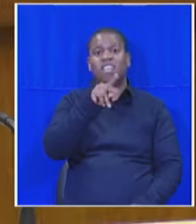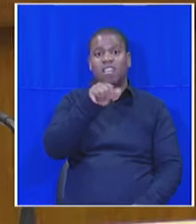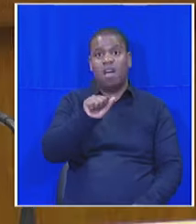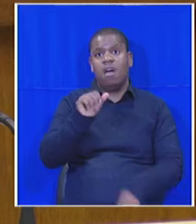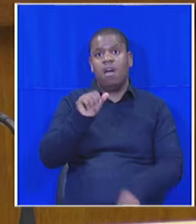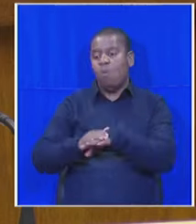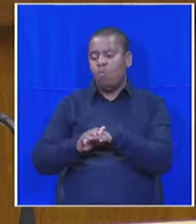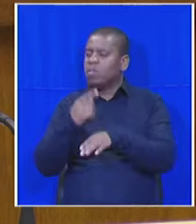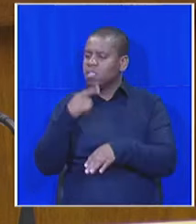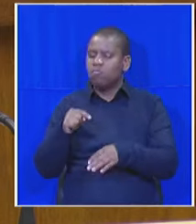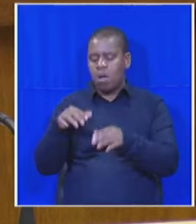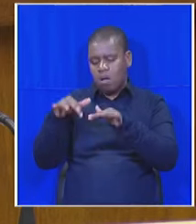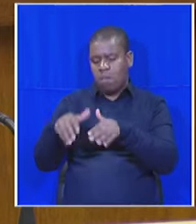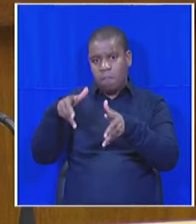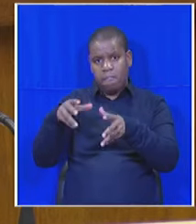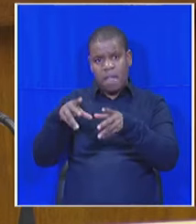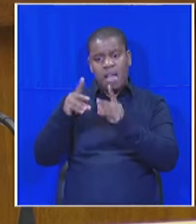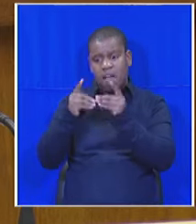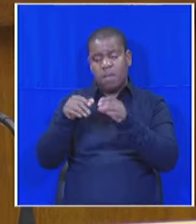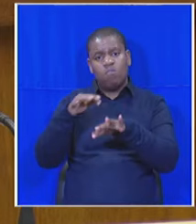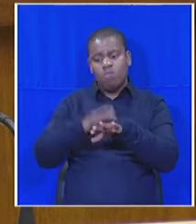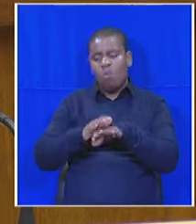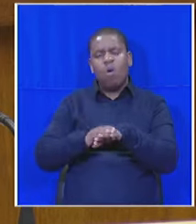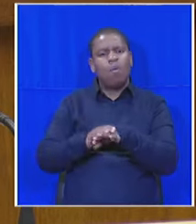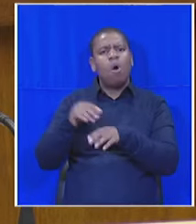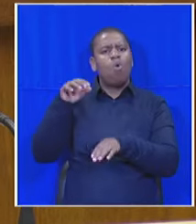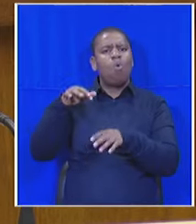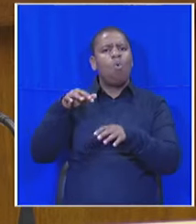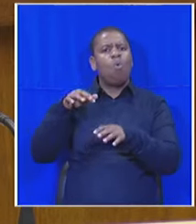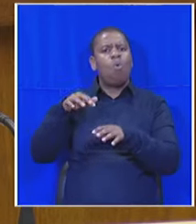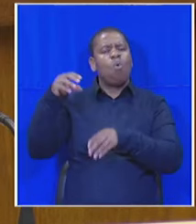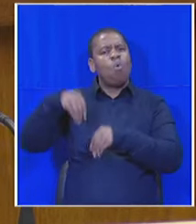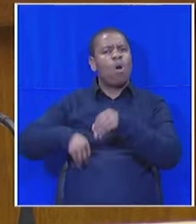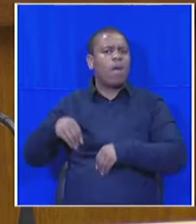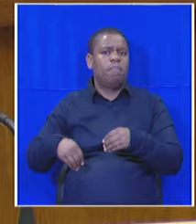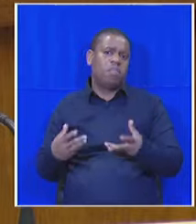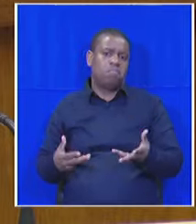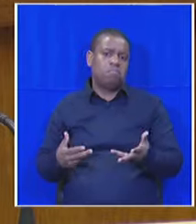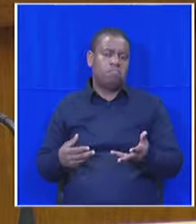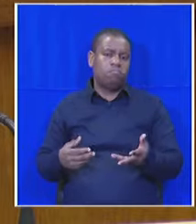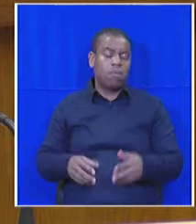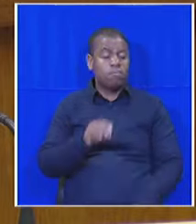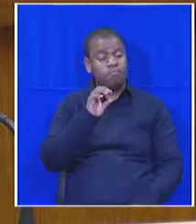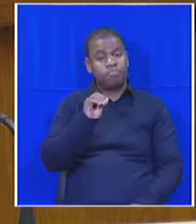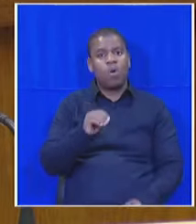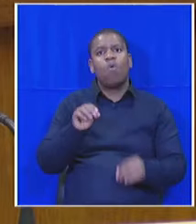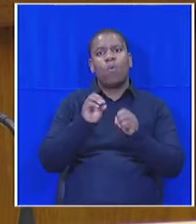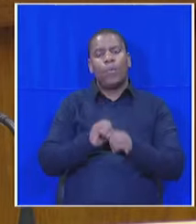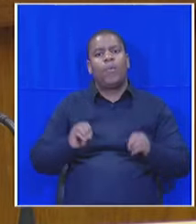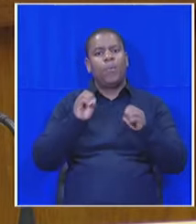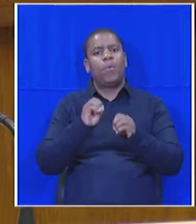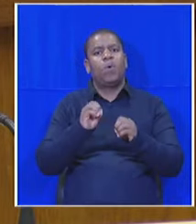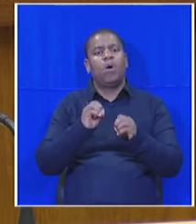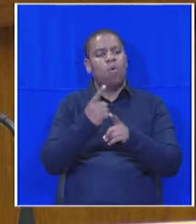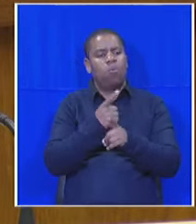as corrupt, inept, and helpless." This is simply not true. There is just no basis to continue